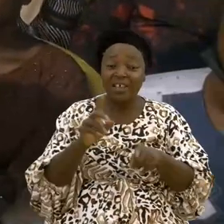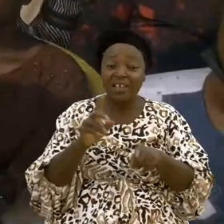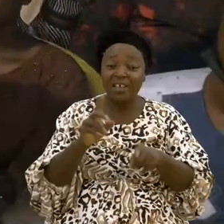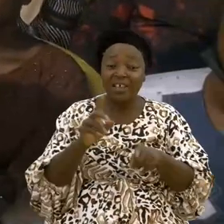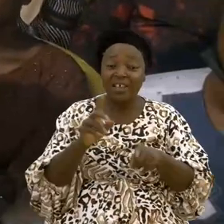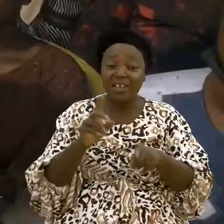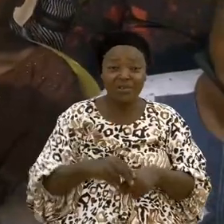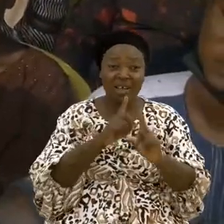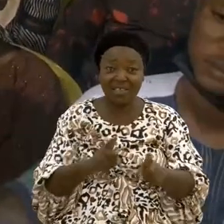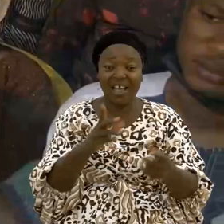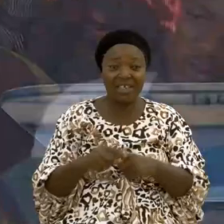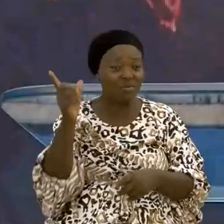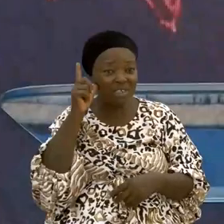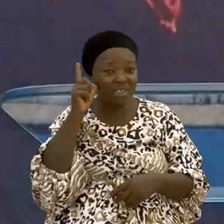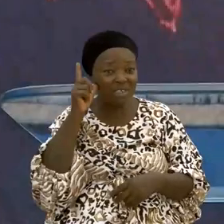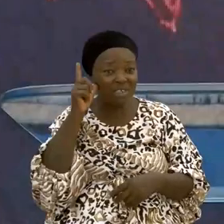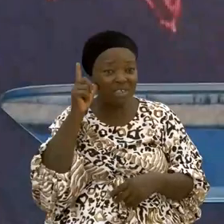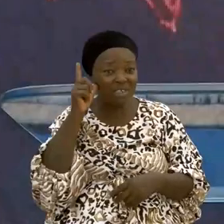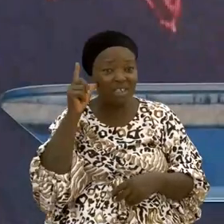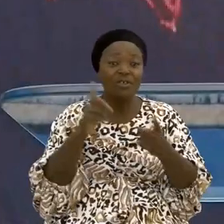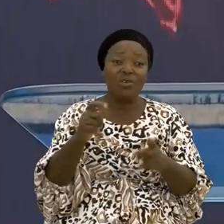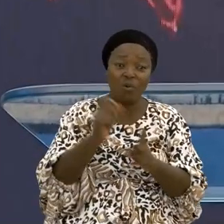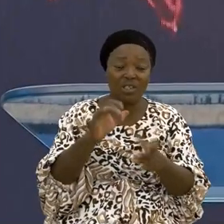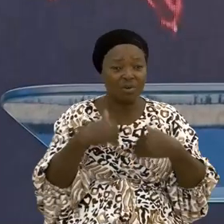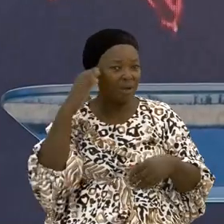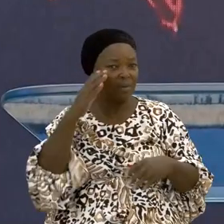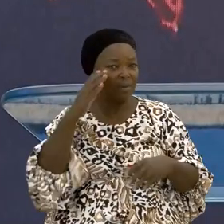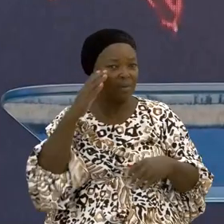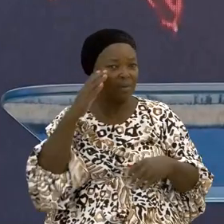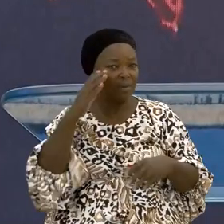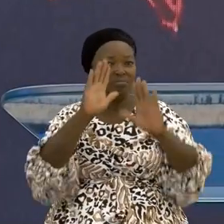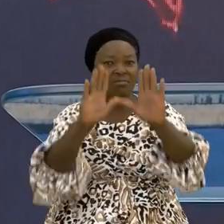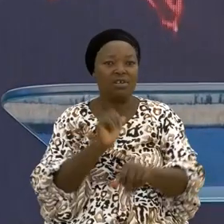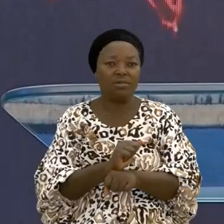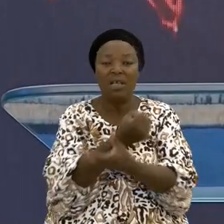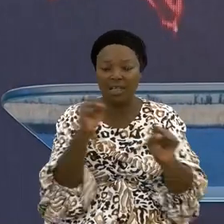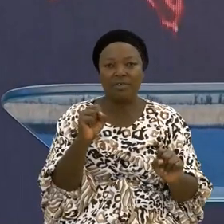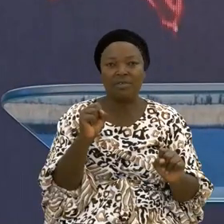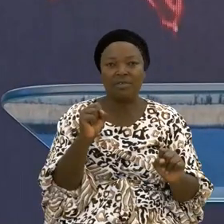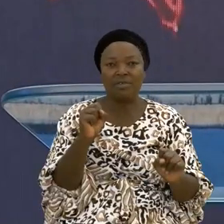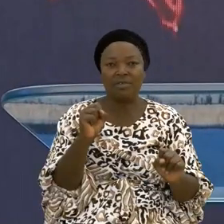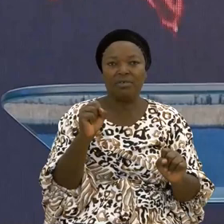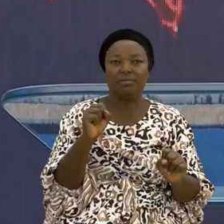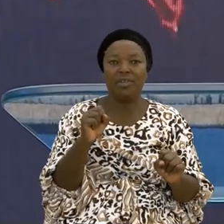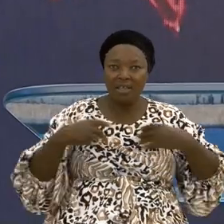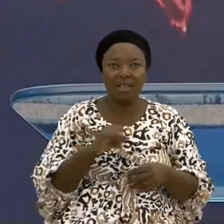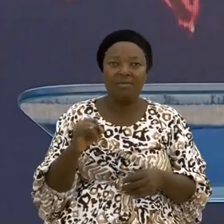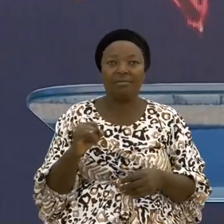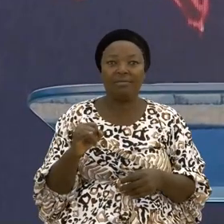give heed to the words you have heard, miracles, salvation,